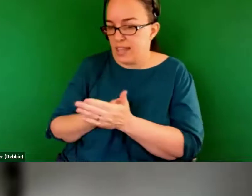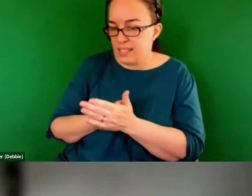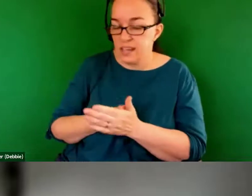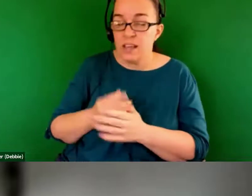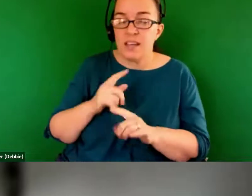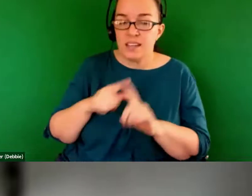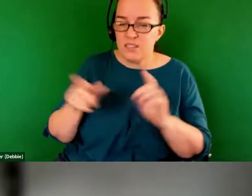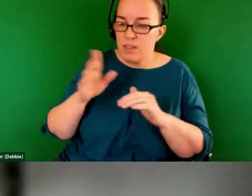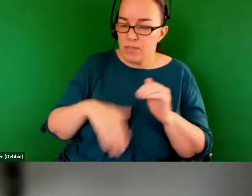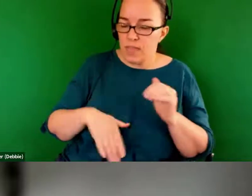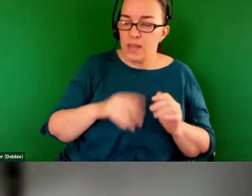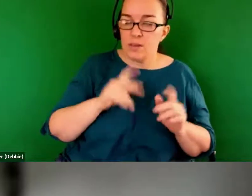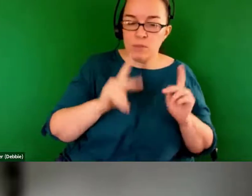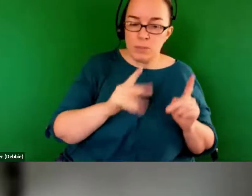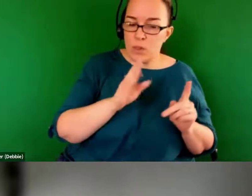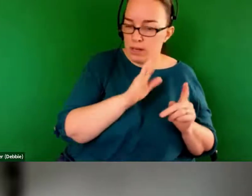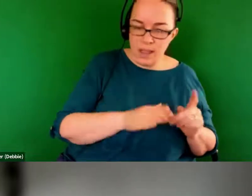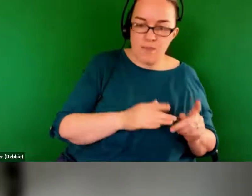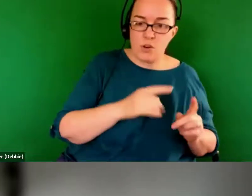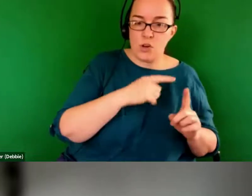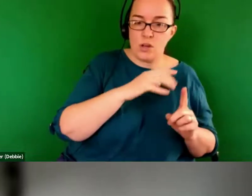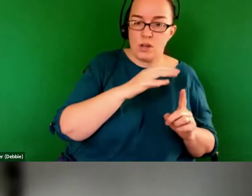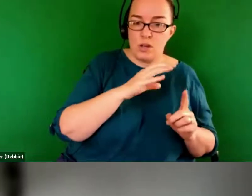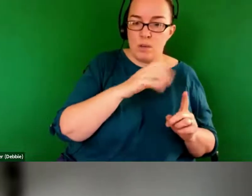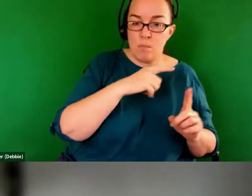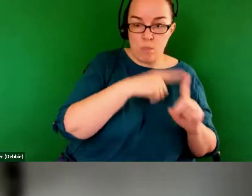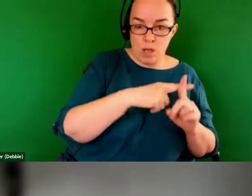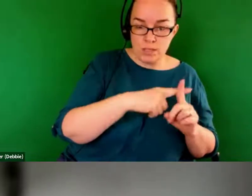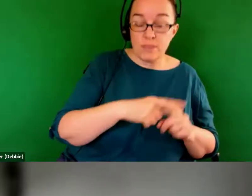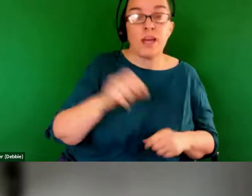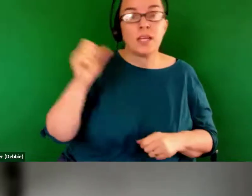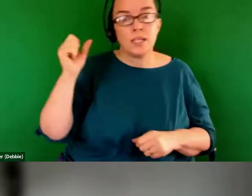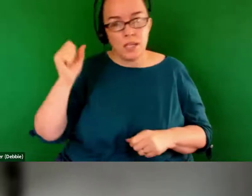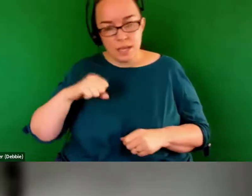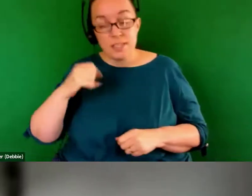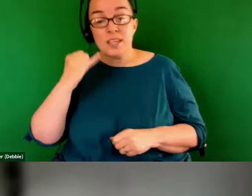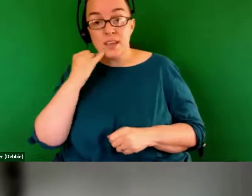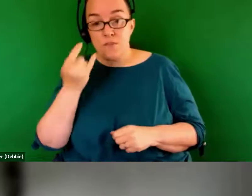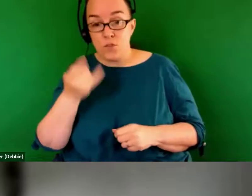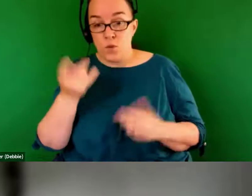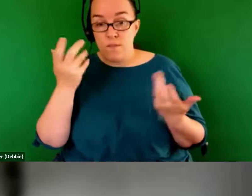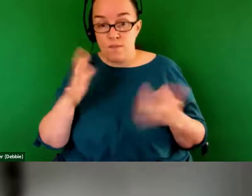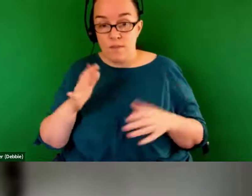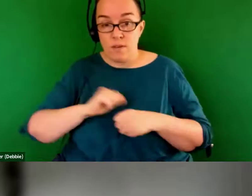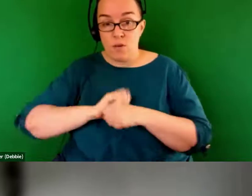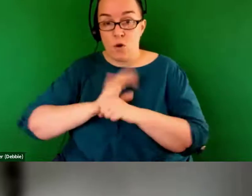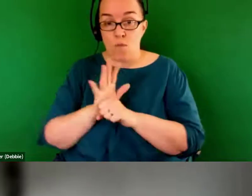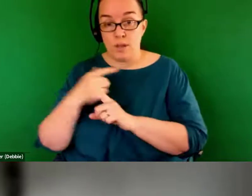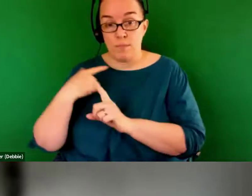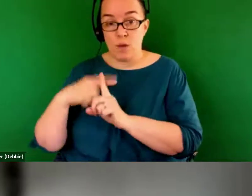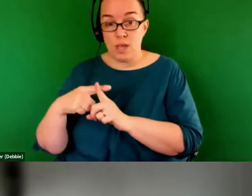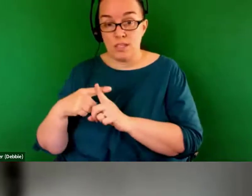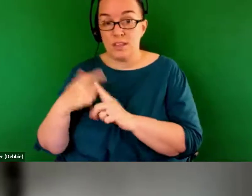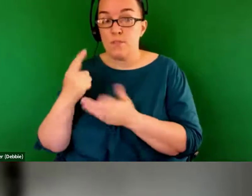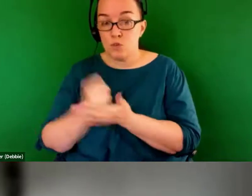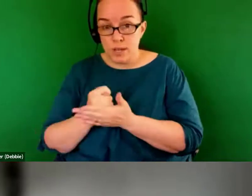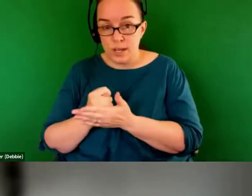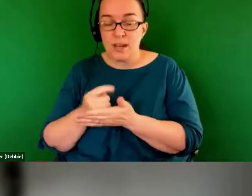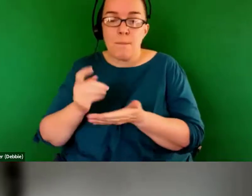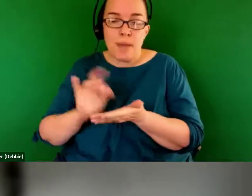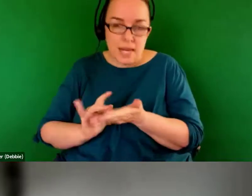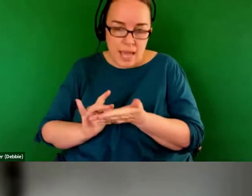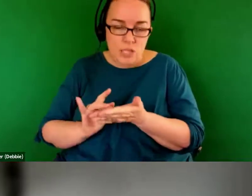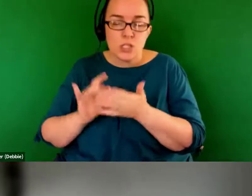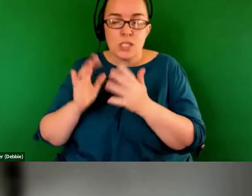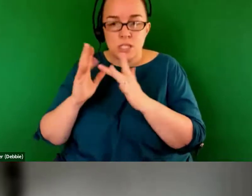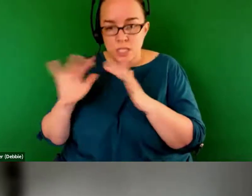COVID entirely. Oh, yes. So if you've had COVID and you've been treated for COVID, you've had medications, and